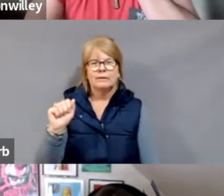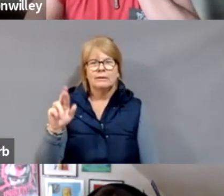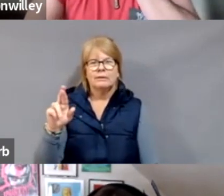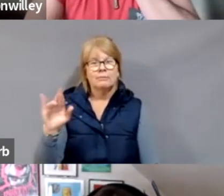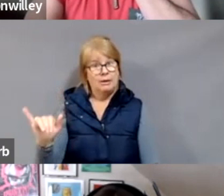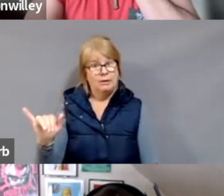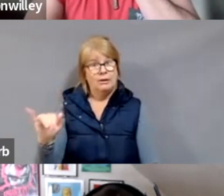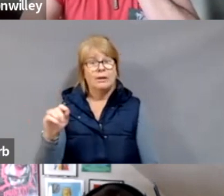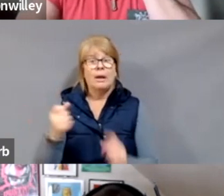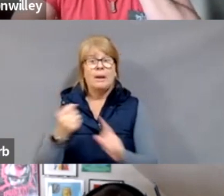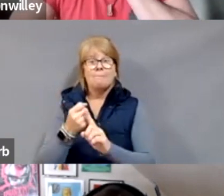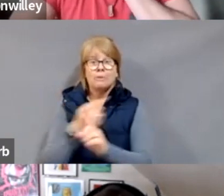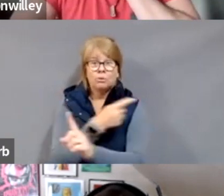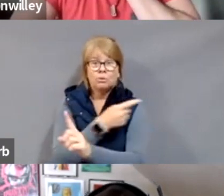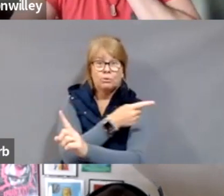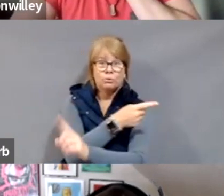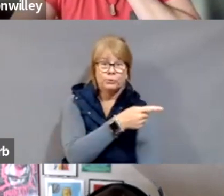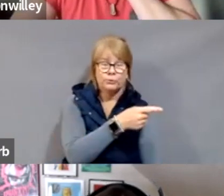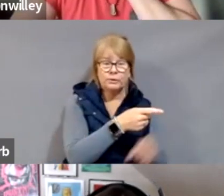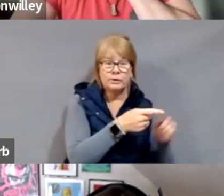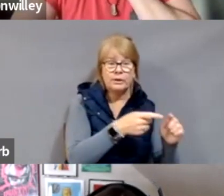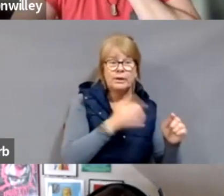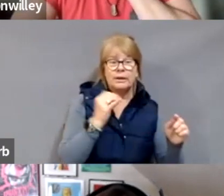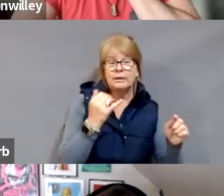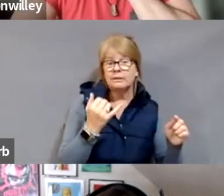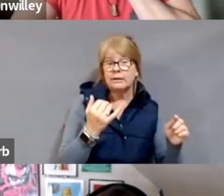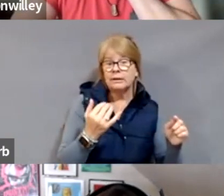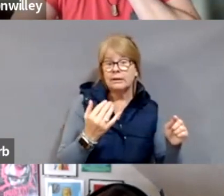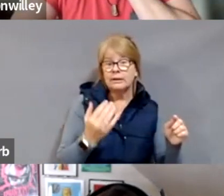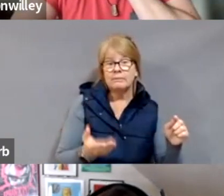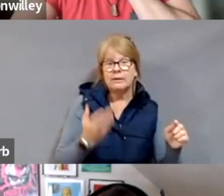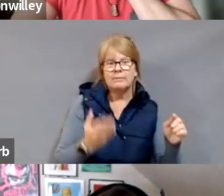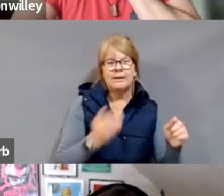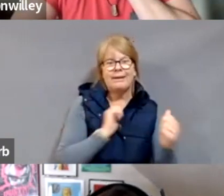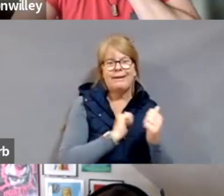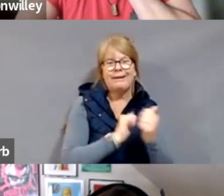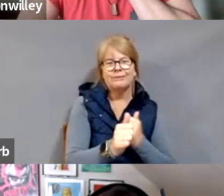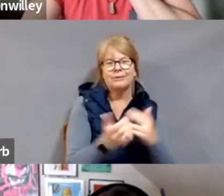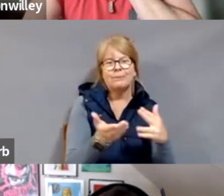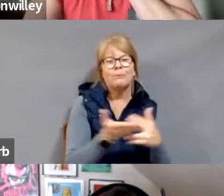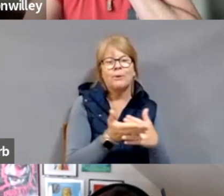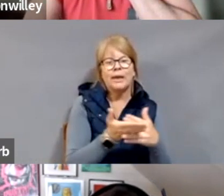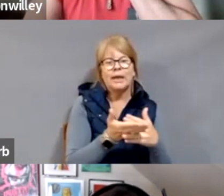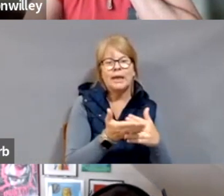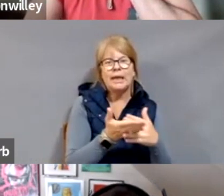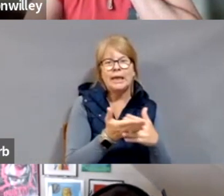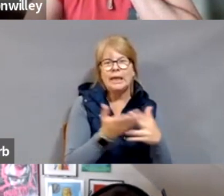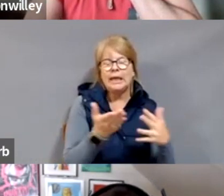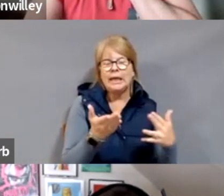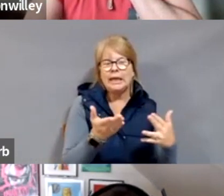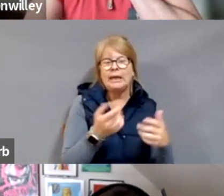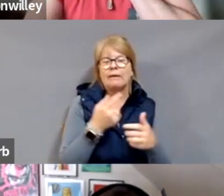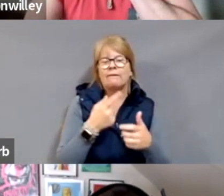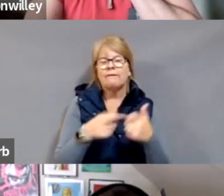another area, either you want to take this maybe after the break or whatever, but from the standpoint of a